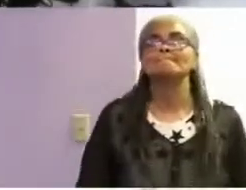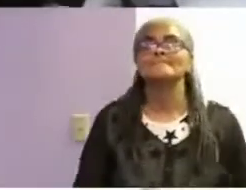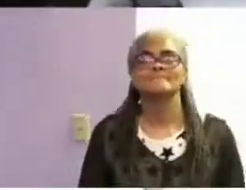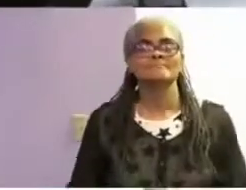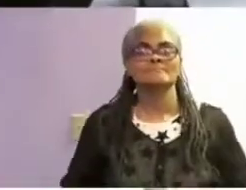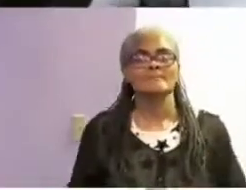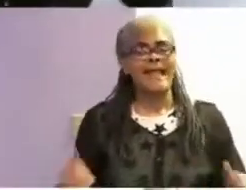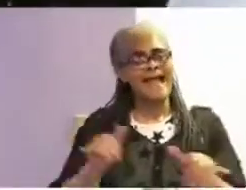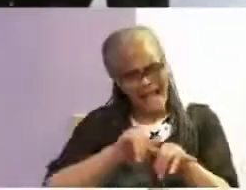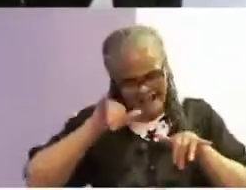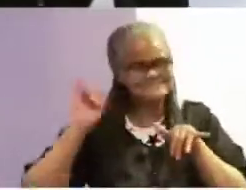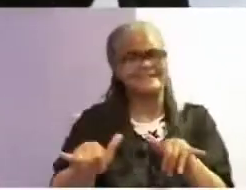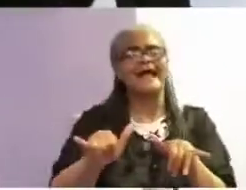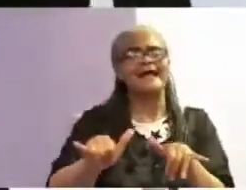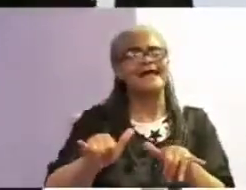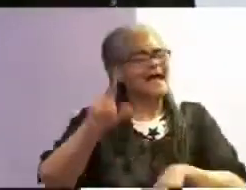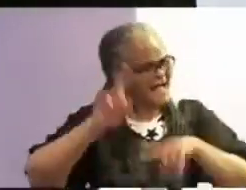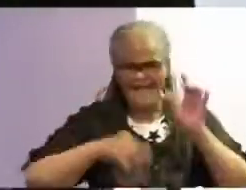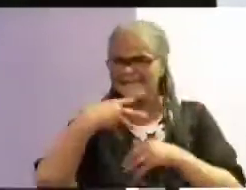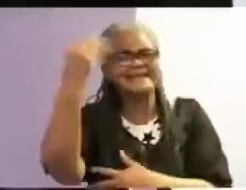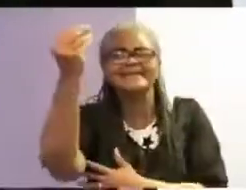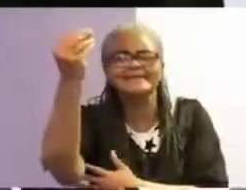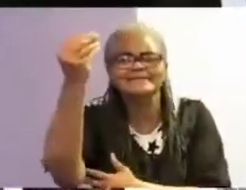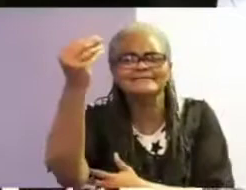Father. I can't.